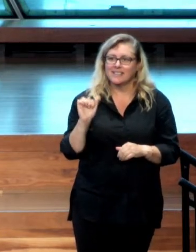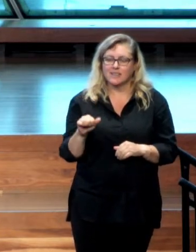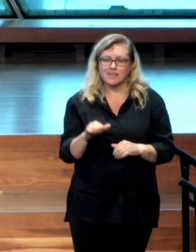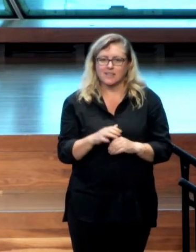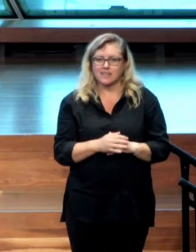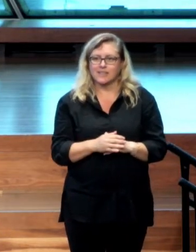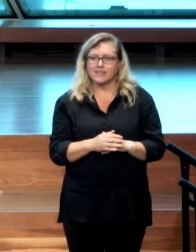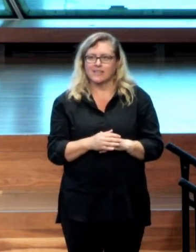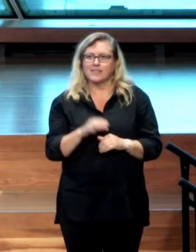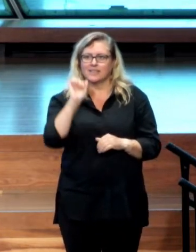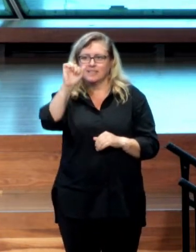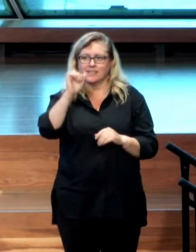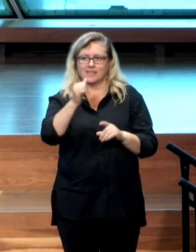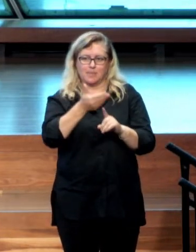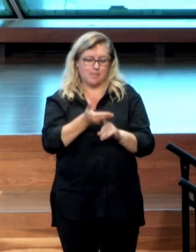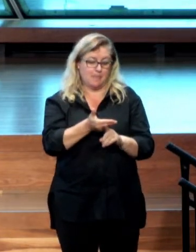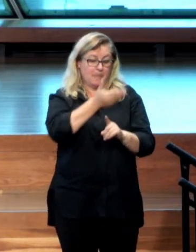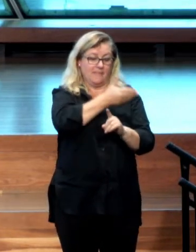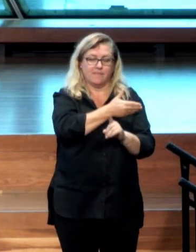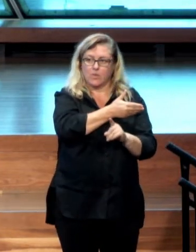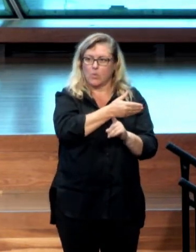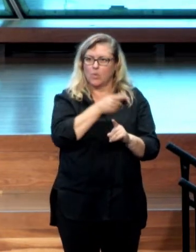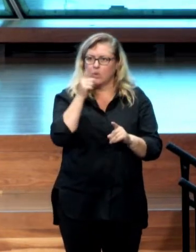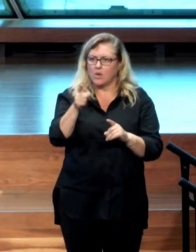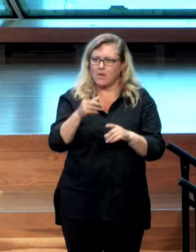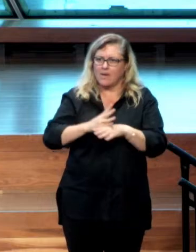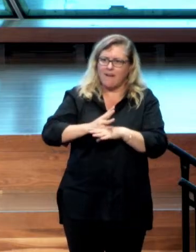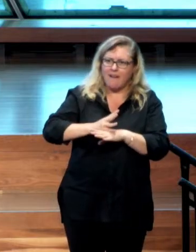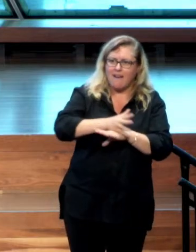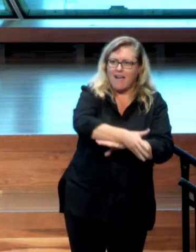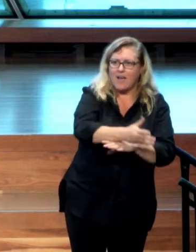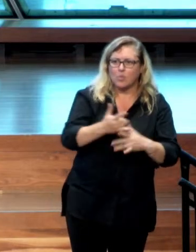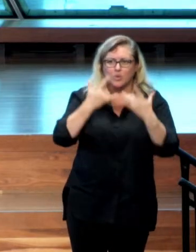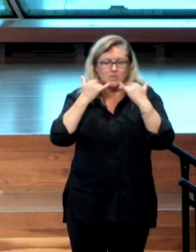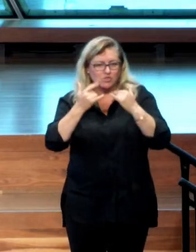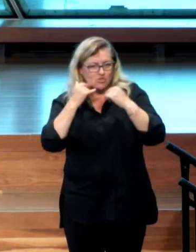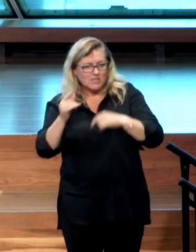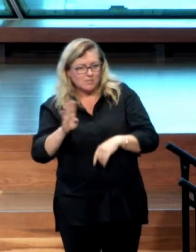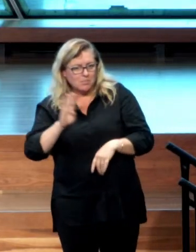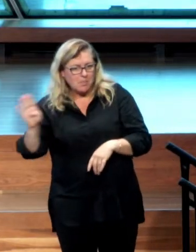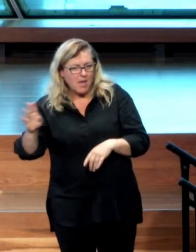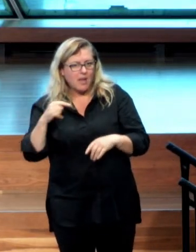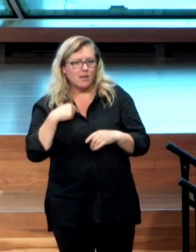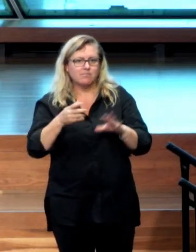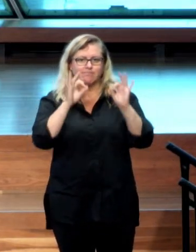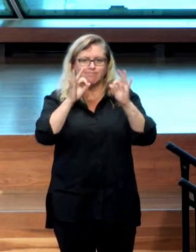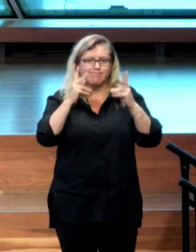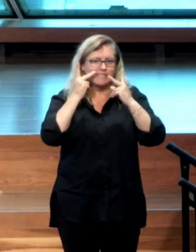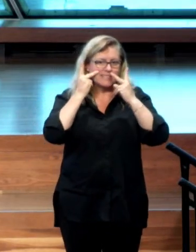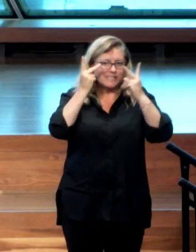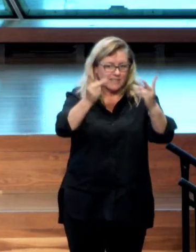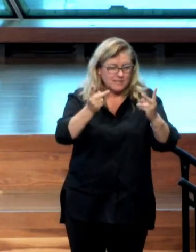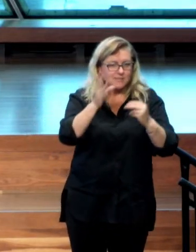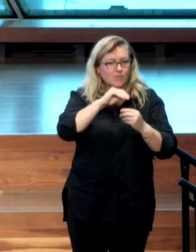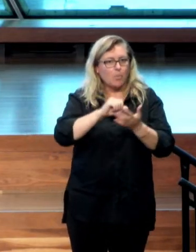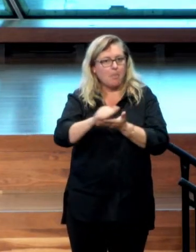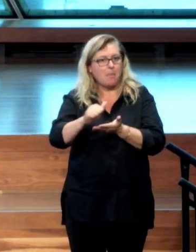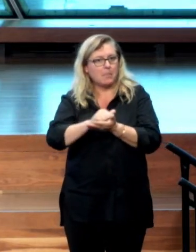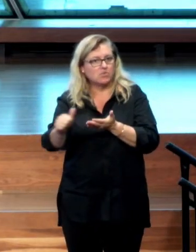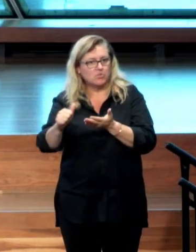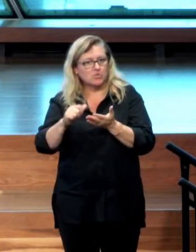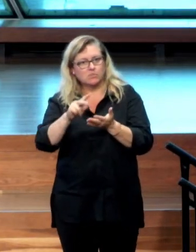My predecessor, our hard-working judging panel, special guests from across the publishing and literary community, and